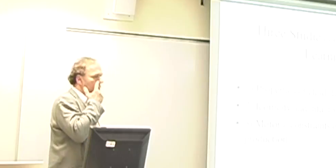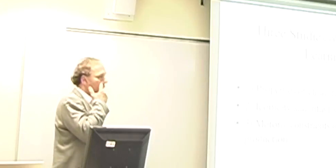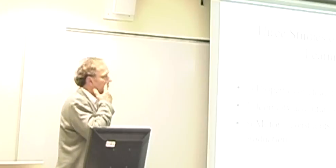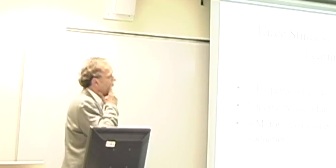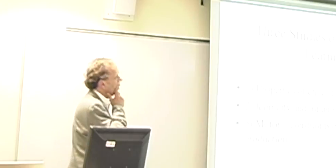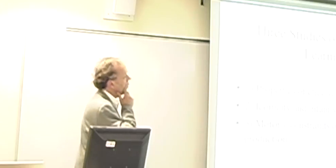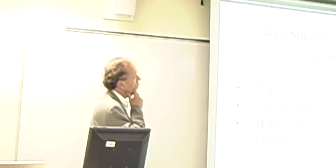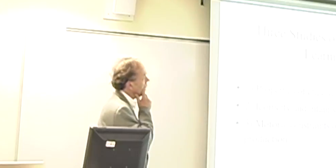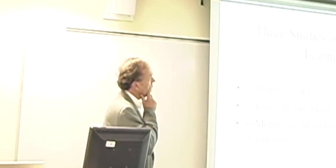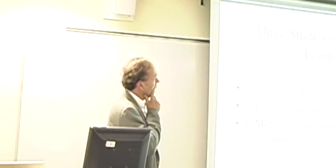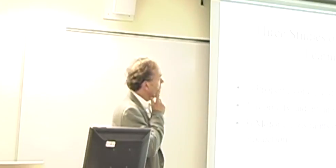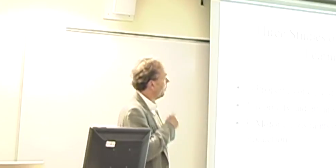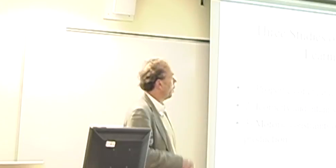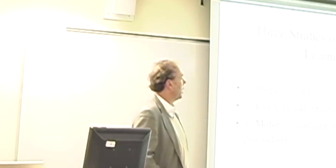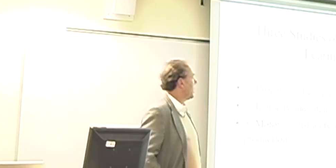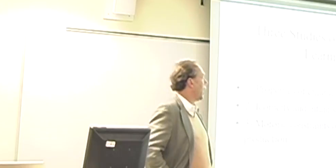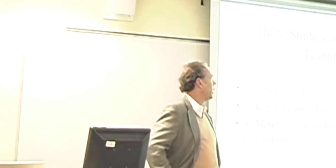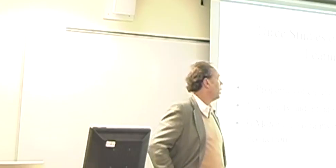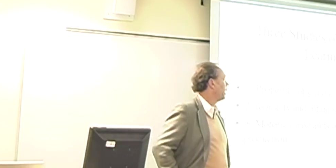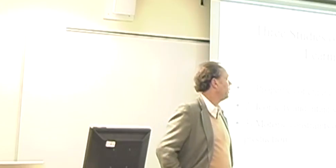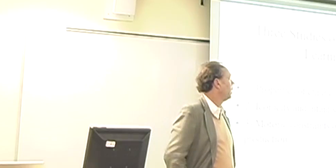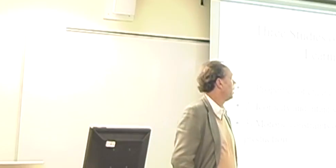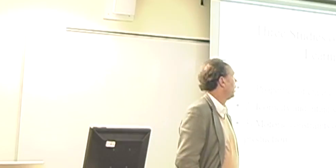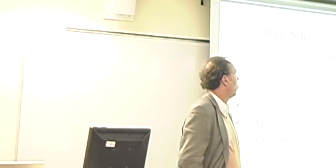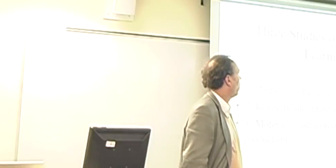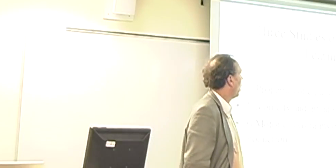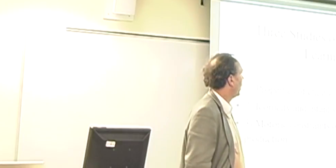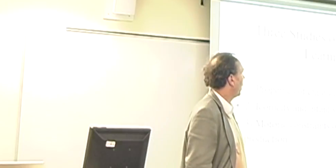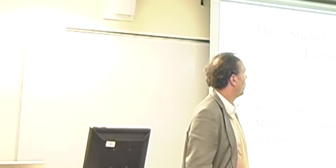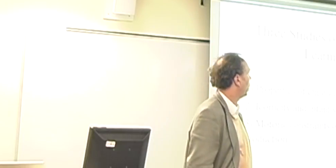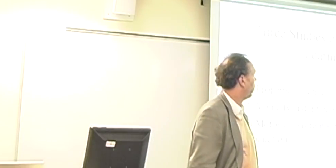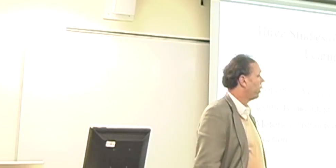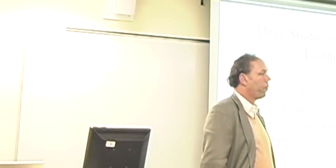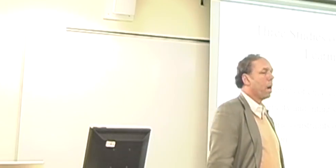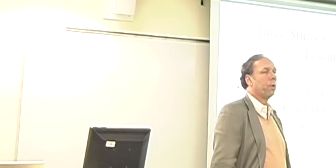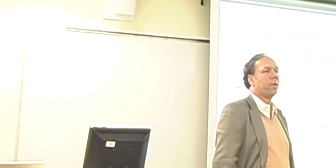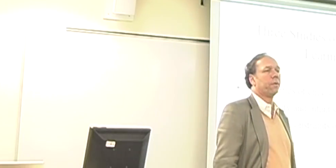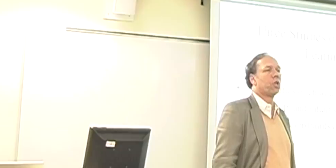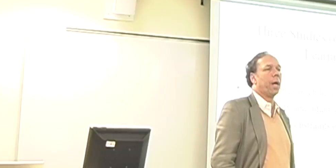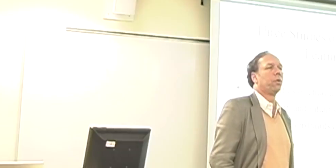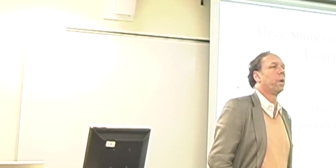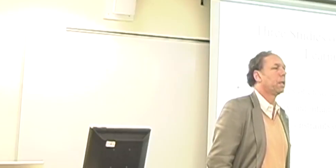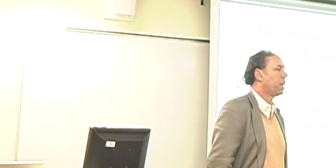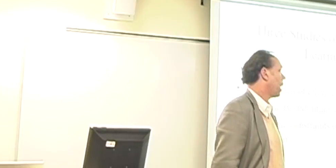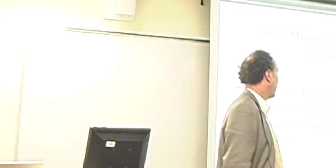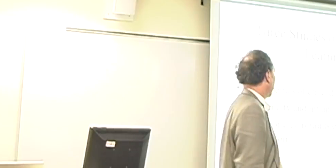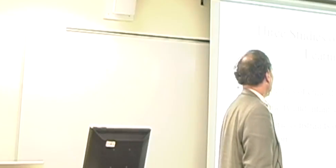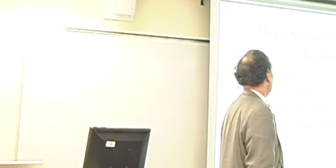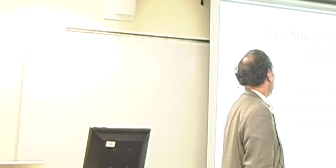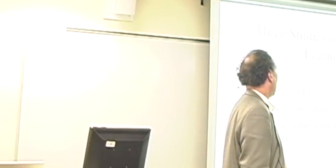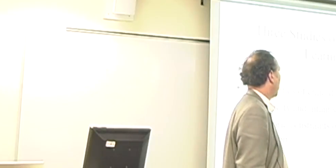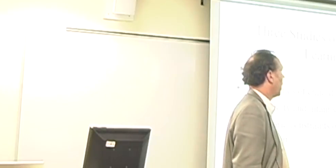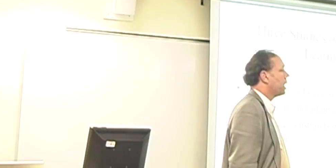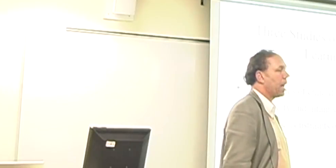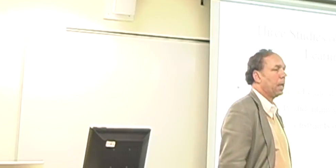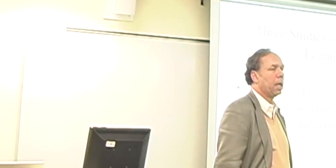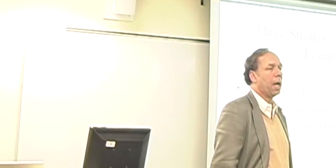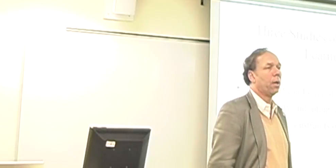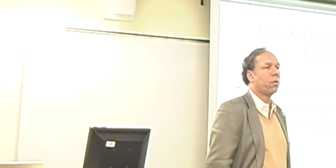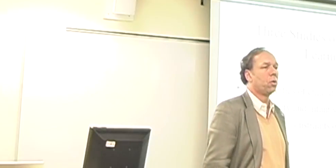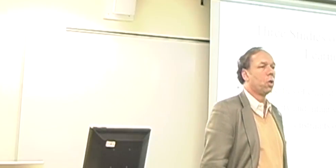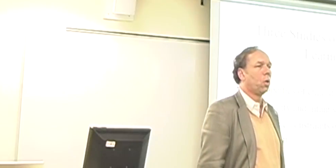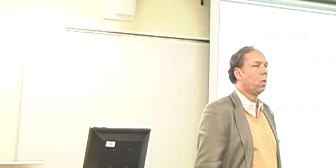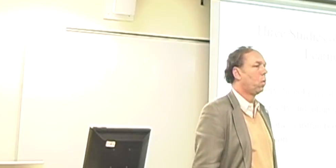So I'm going to talk about 3 studies of early sign learning. One has to do with properties of child-directed signing. A